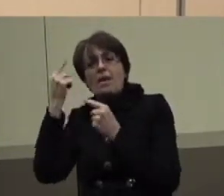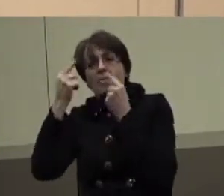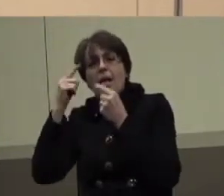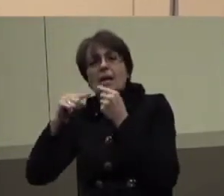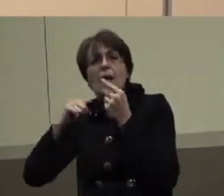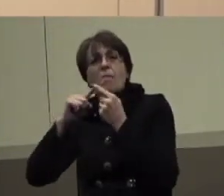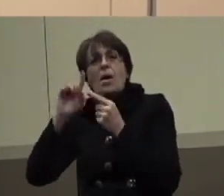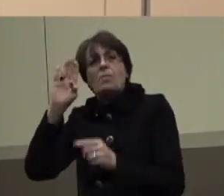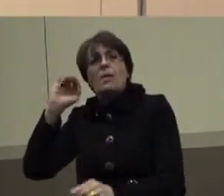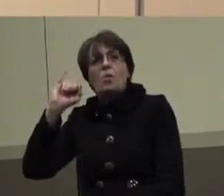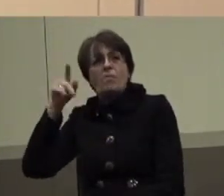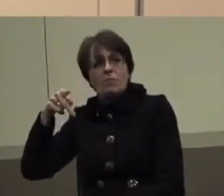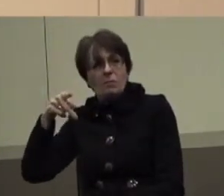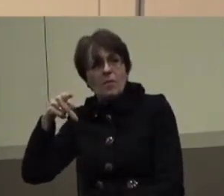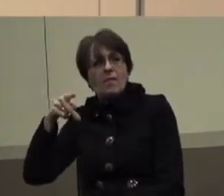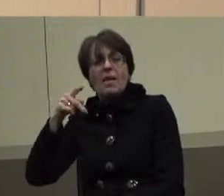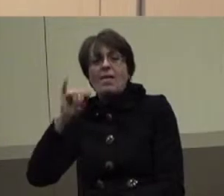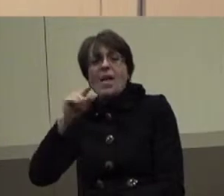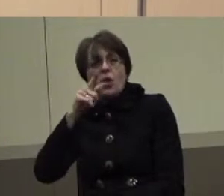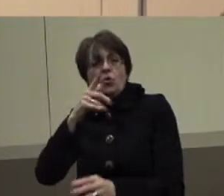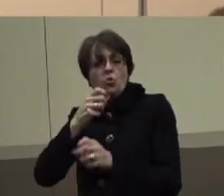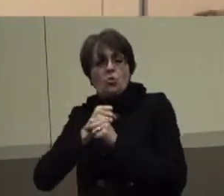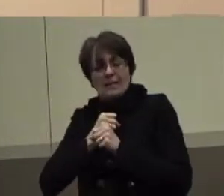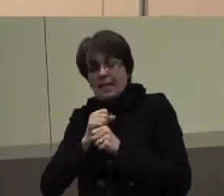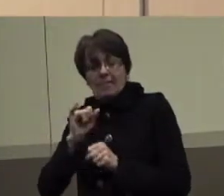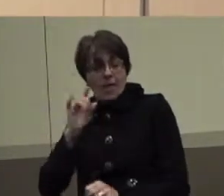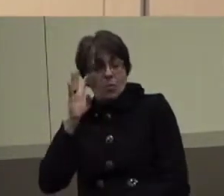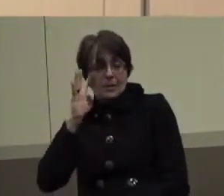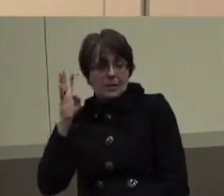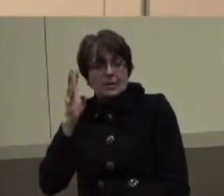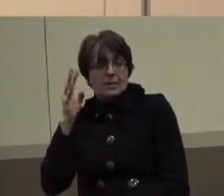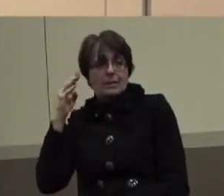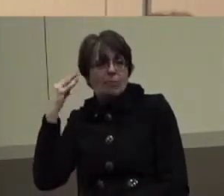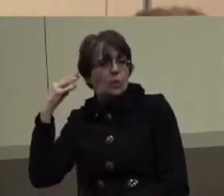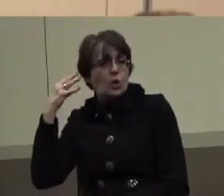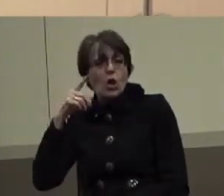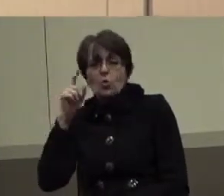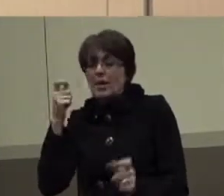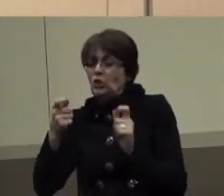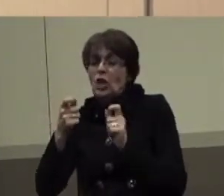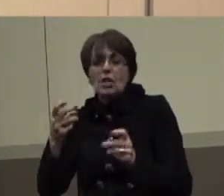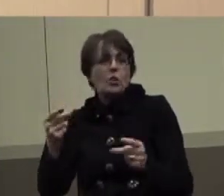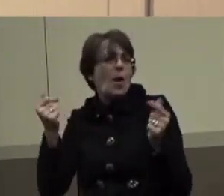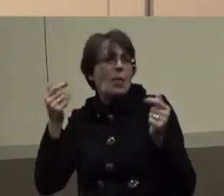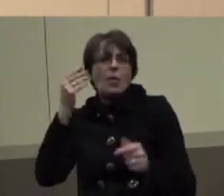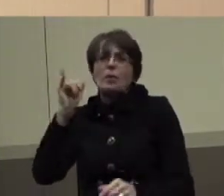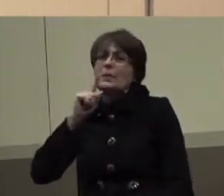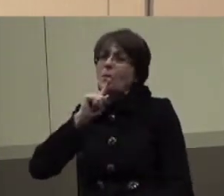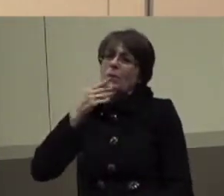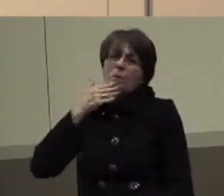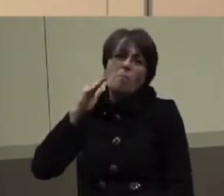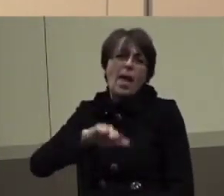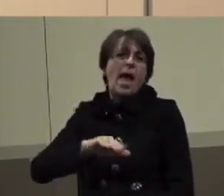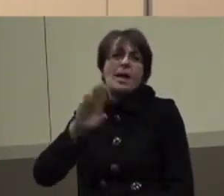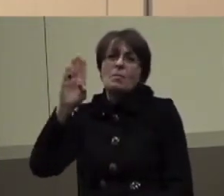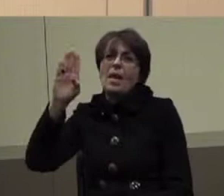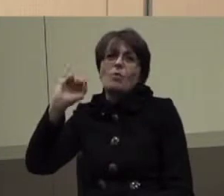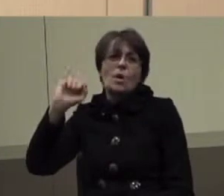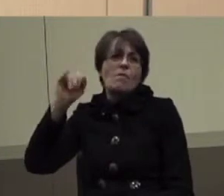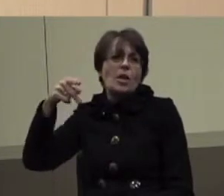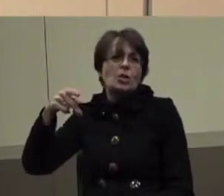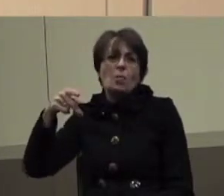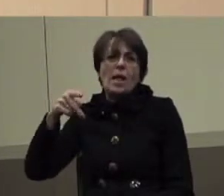intervention plan that came into you that was so bizarre and you had to change it right away because it was a bad behavior intervention